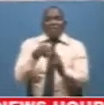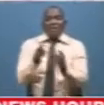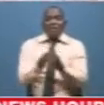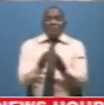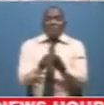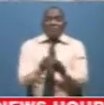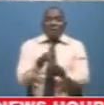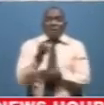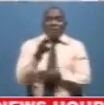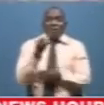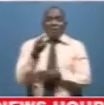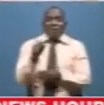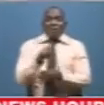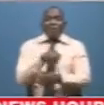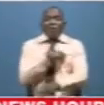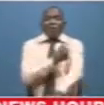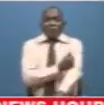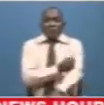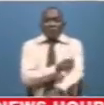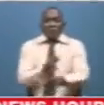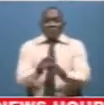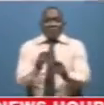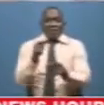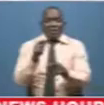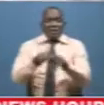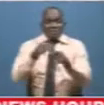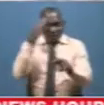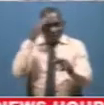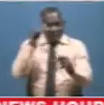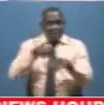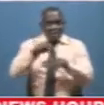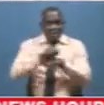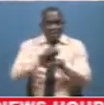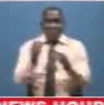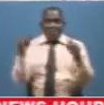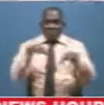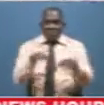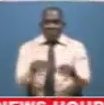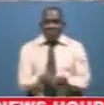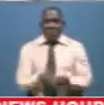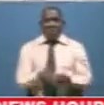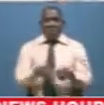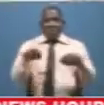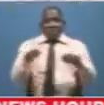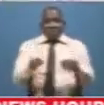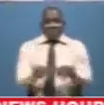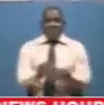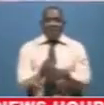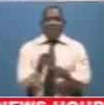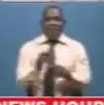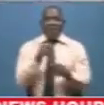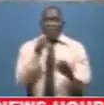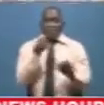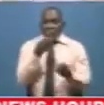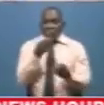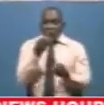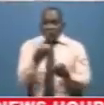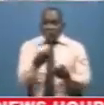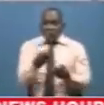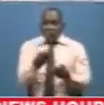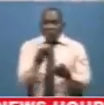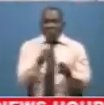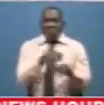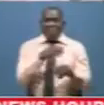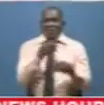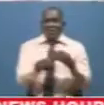the ECOWAS Authority of Heads of State and Government in Accra. The traders say the notice was scheduled to expire